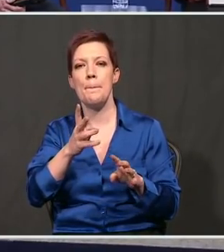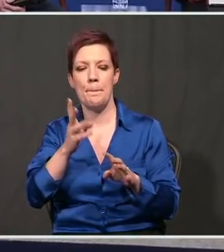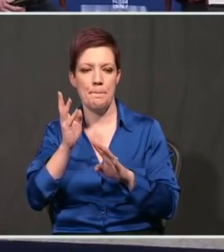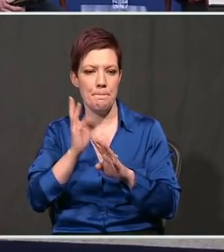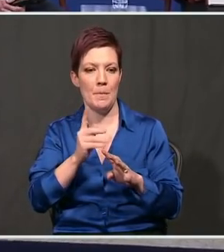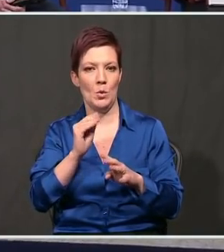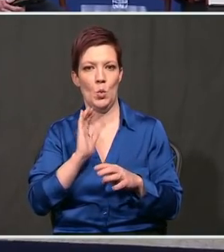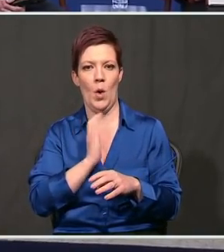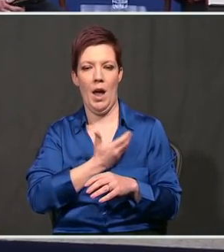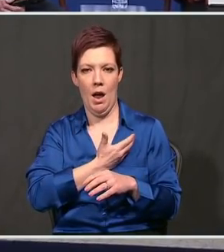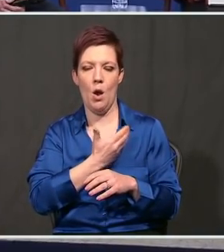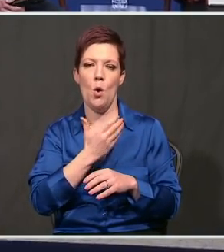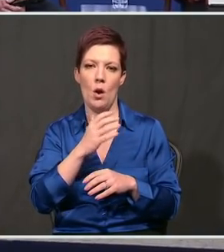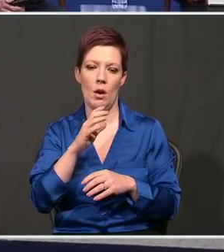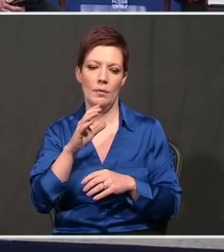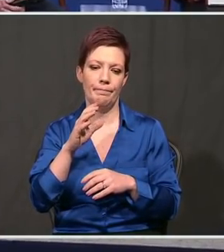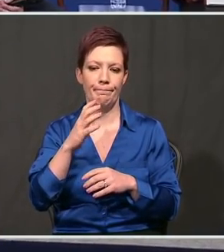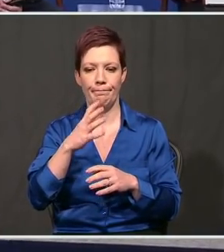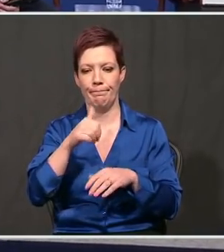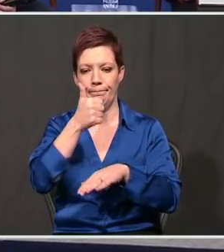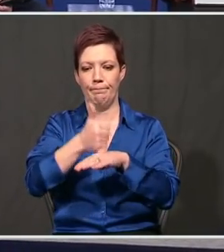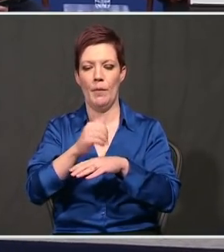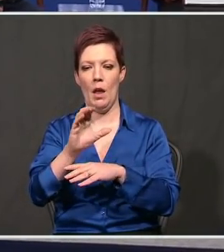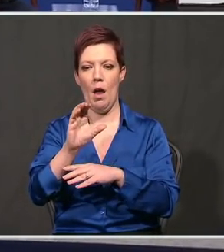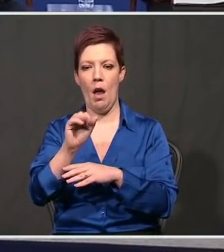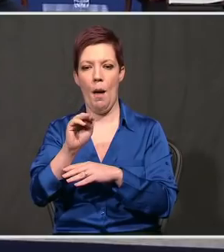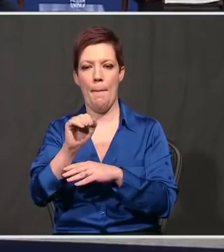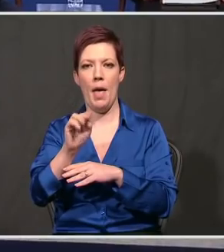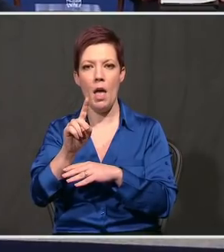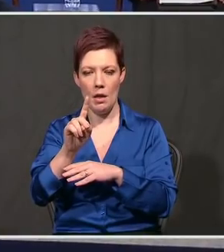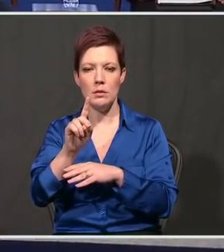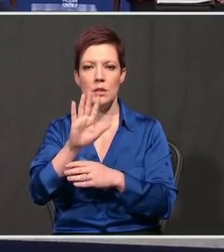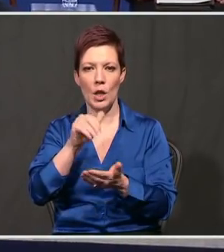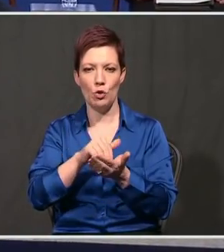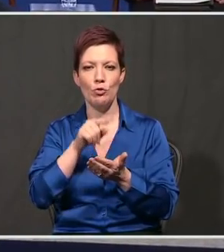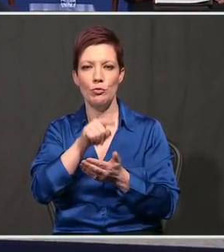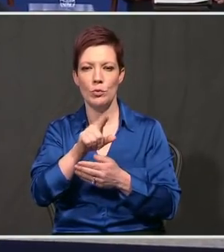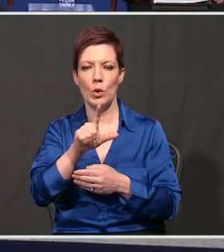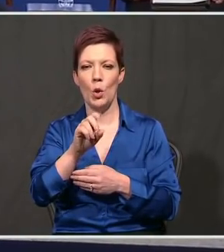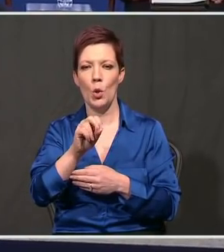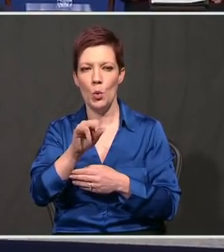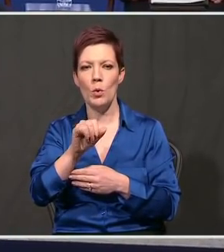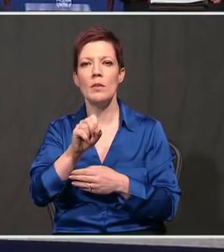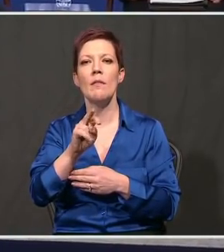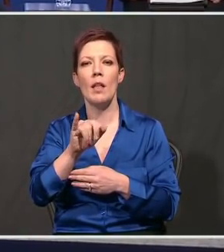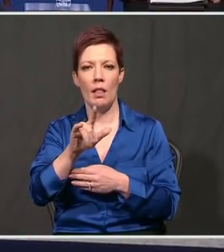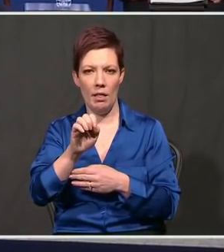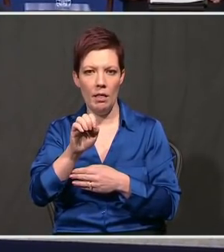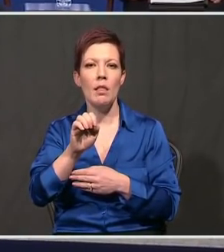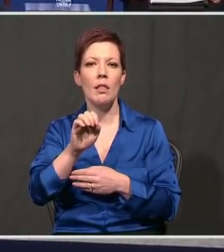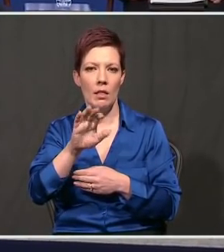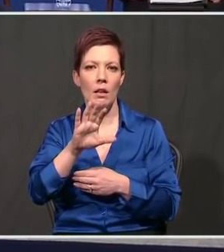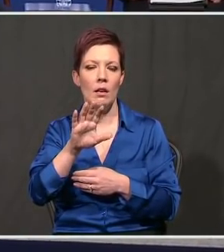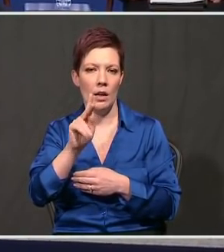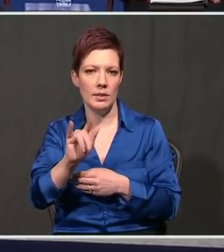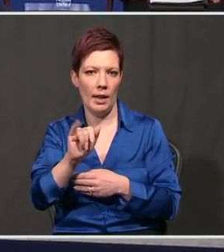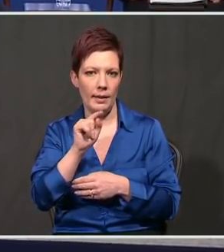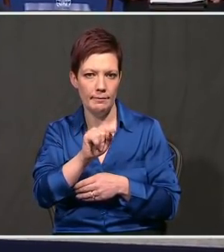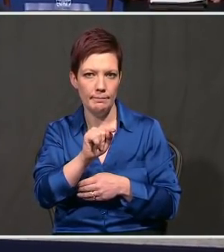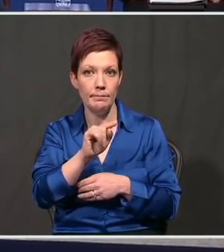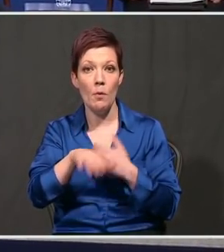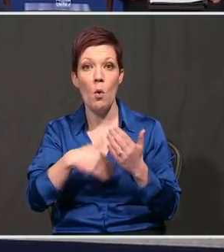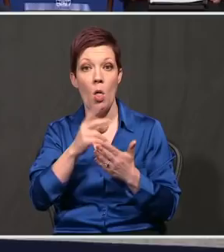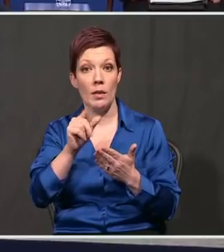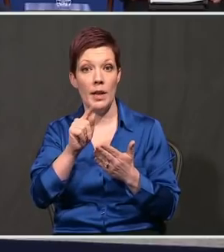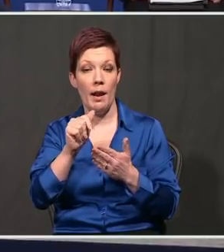command center. We have a 24/7 command center in Louisville, Kentucky, and all the data streaming in from that box will come into